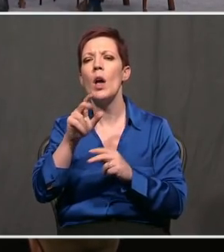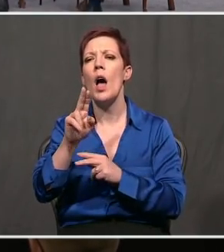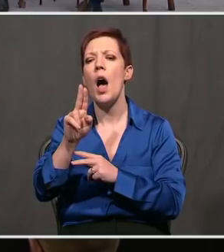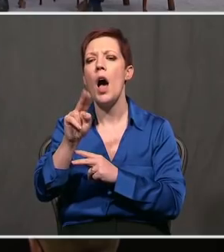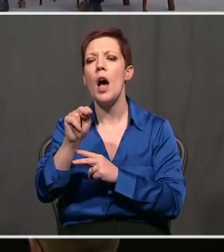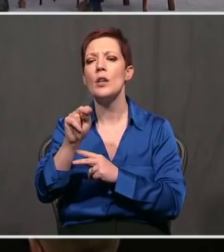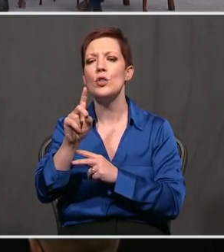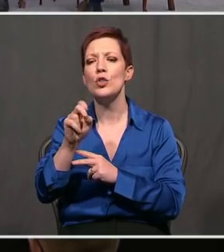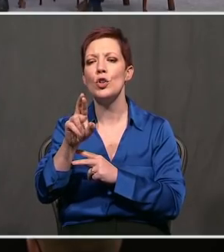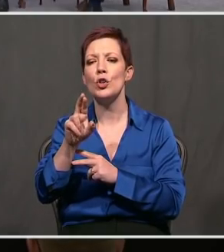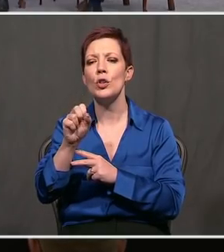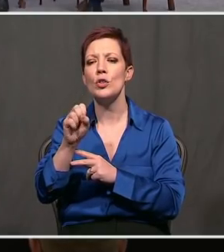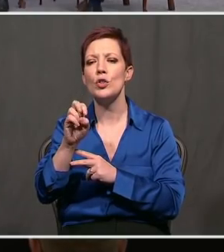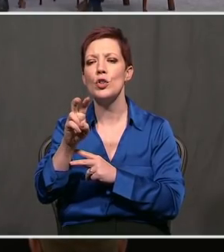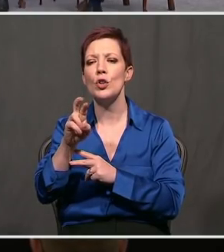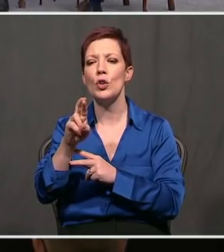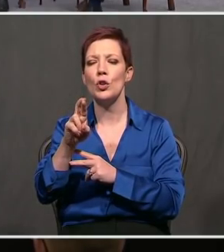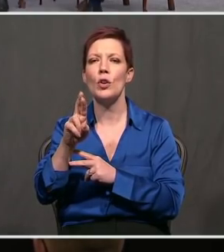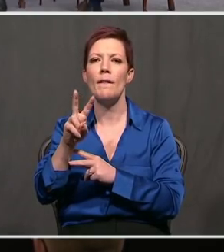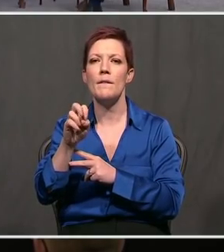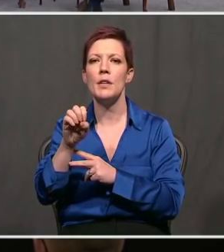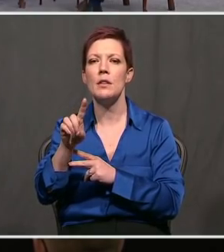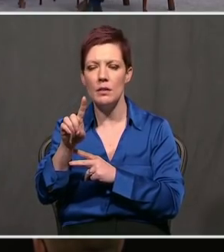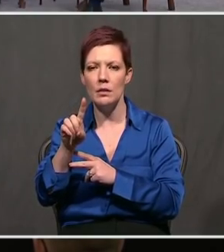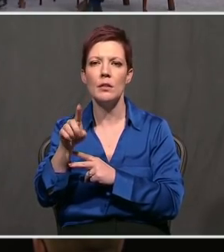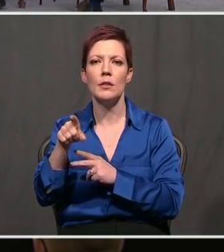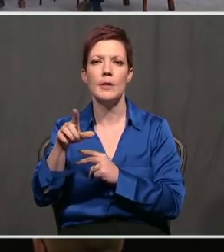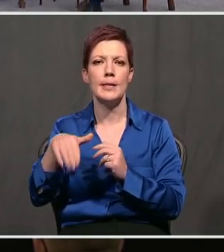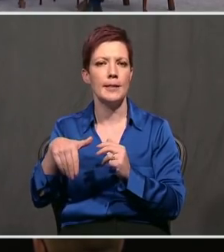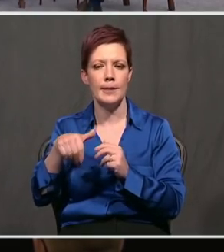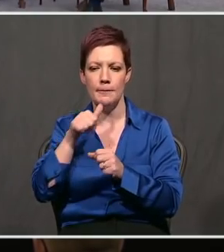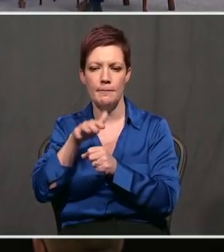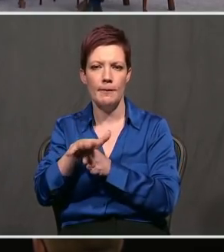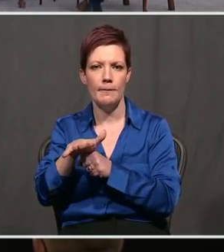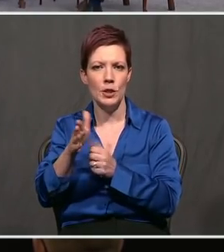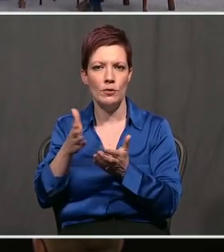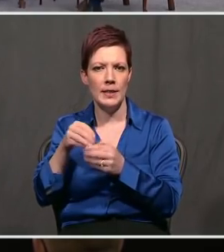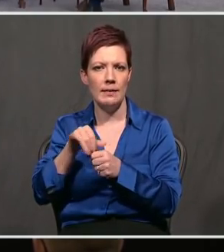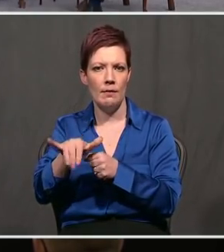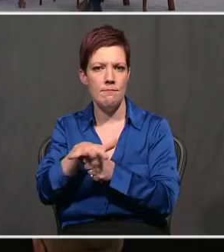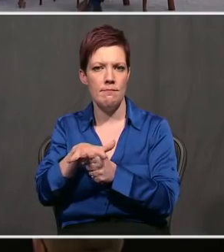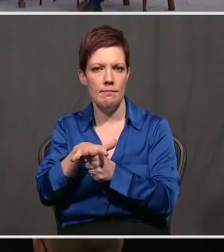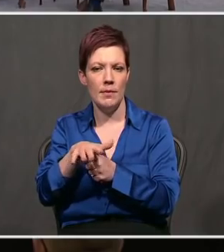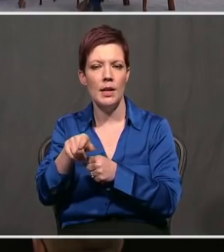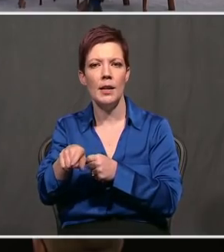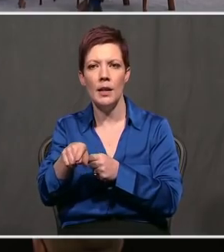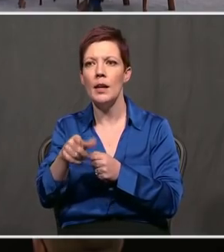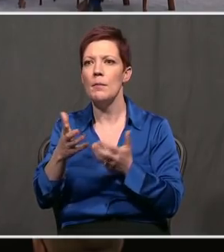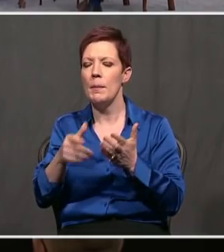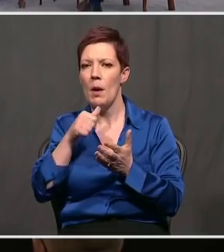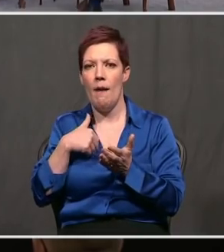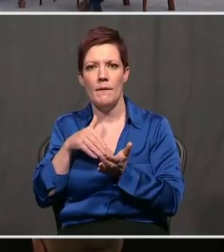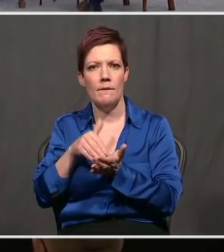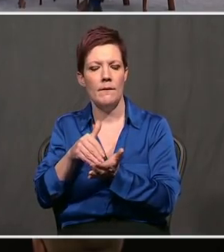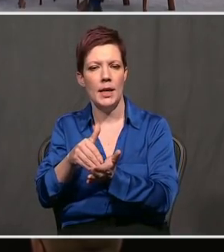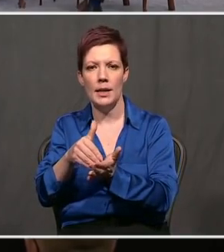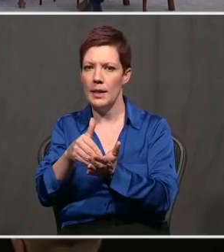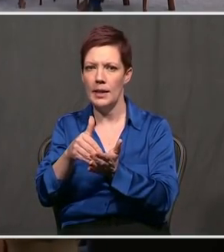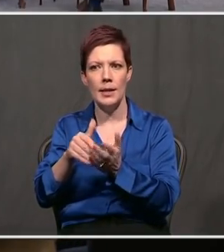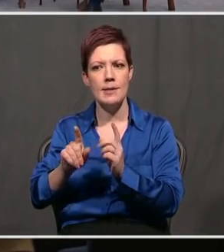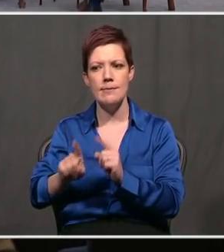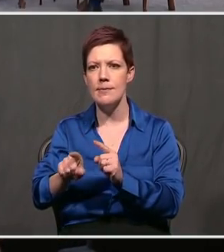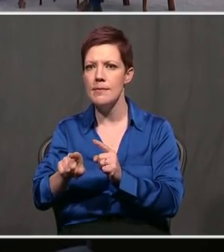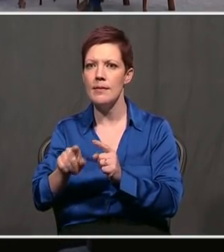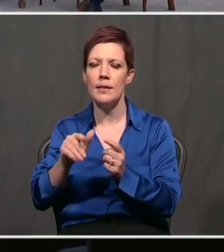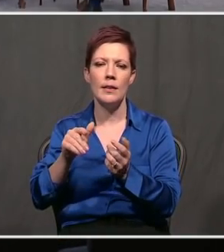system, who may not have a lot of connection to it, may not have the frequency of interaction of others.